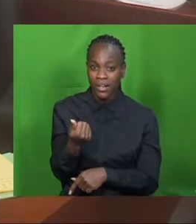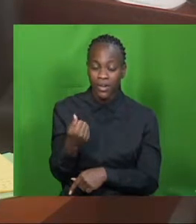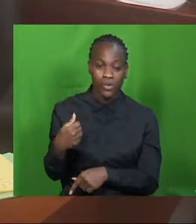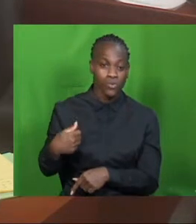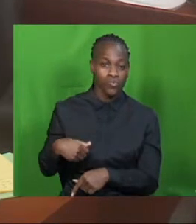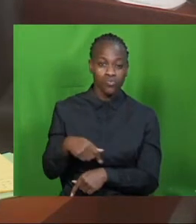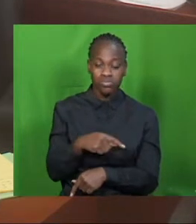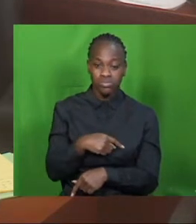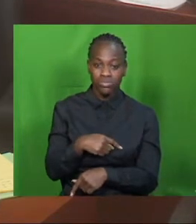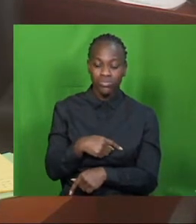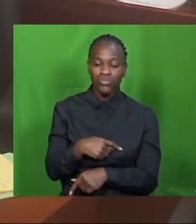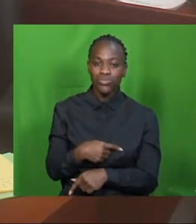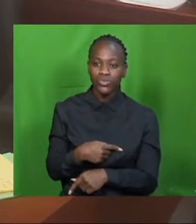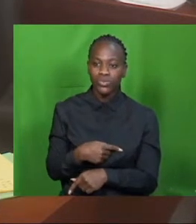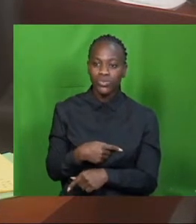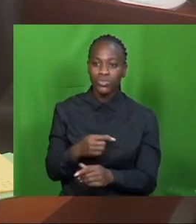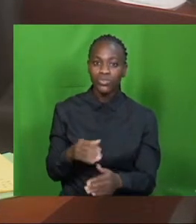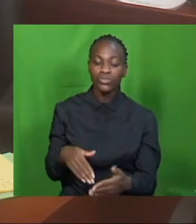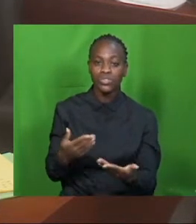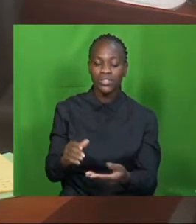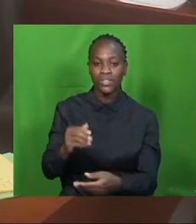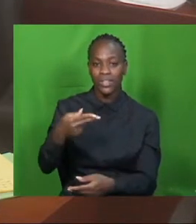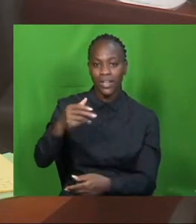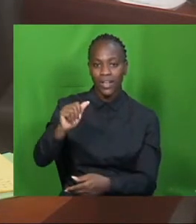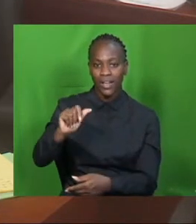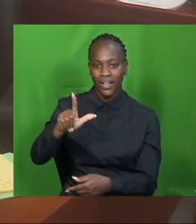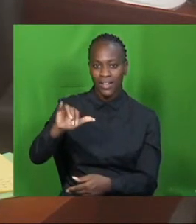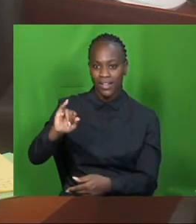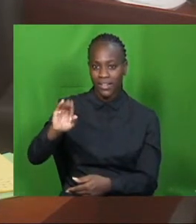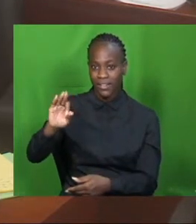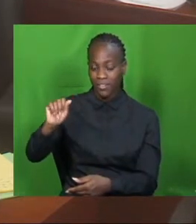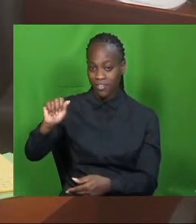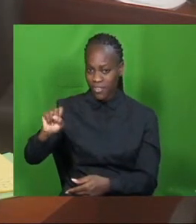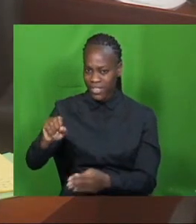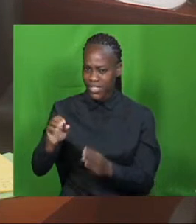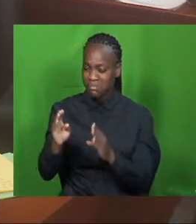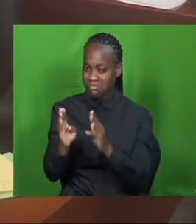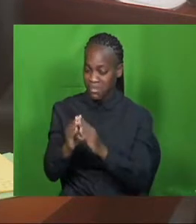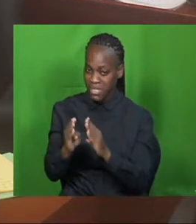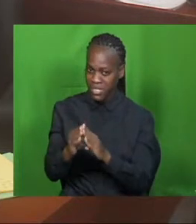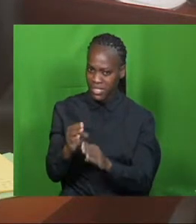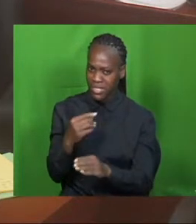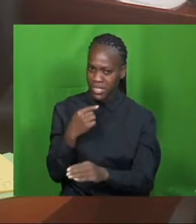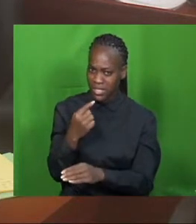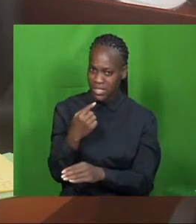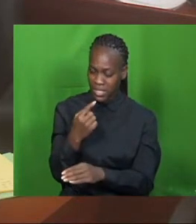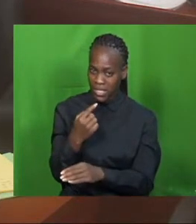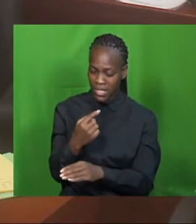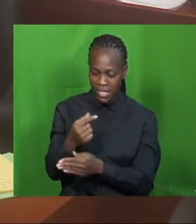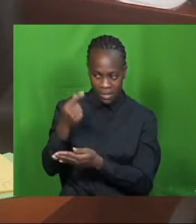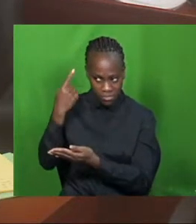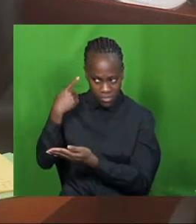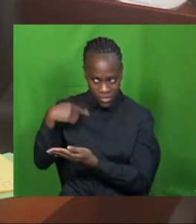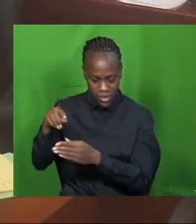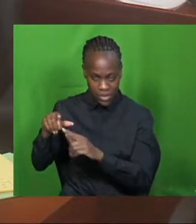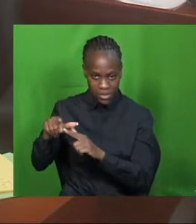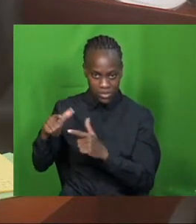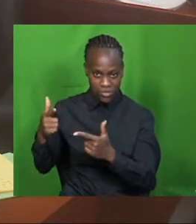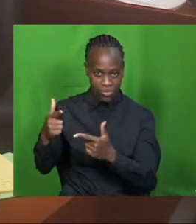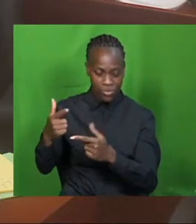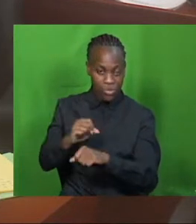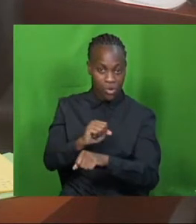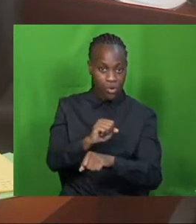thus keeping the Commonwealth Parliamentary Association Africa region afloat. Mr. Speaker, they